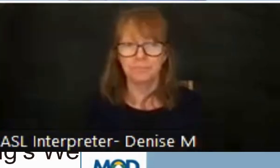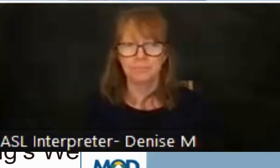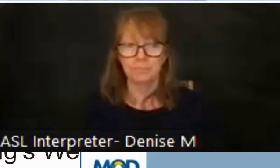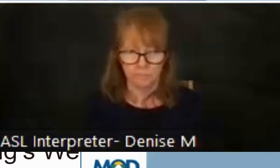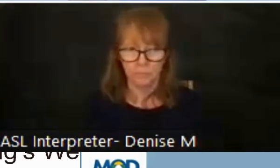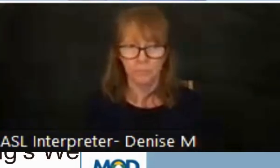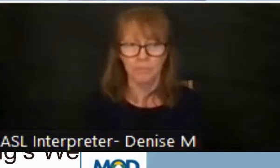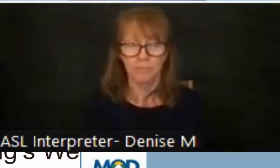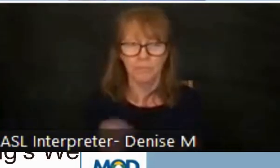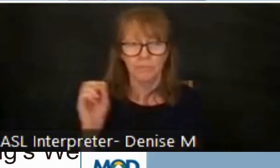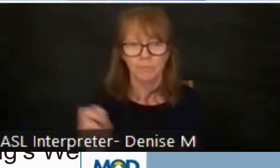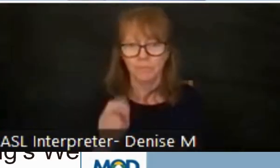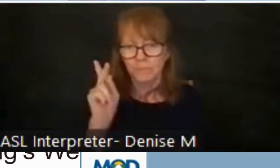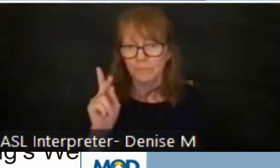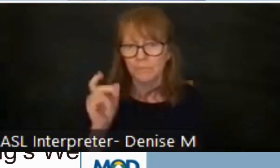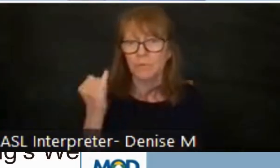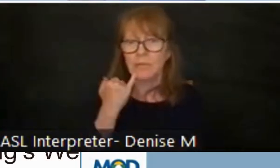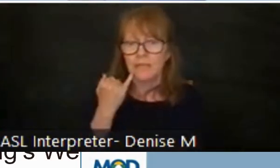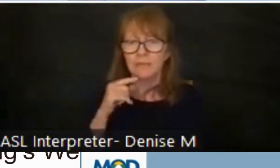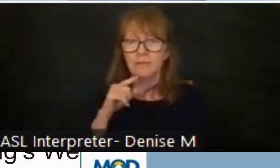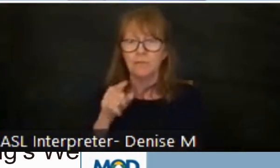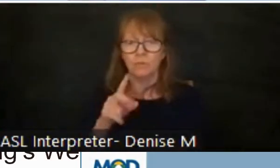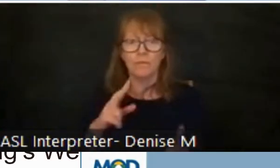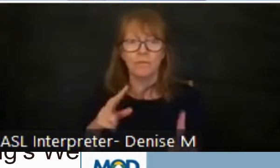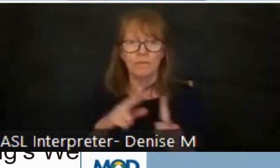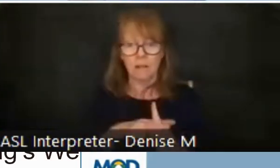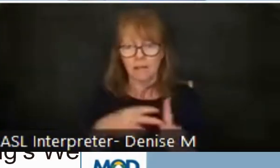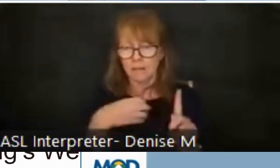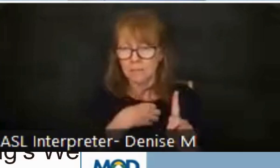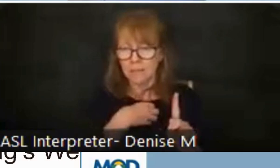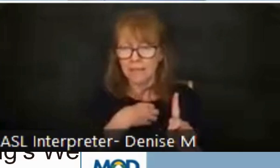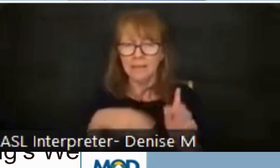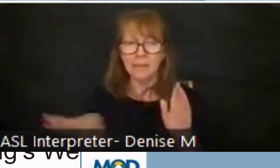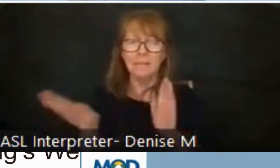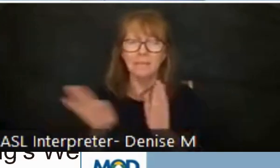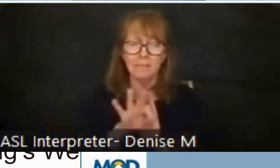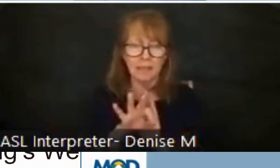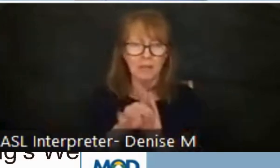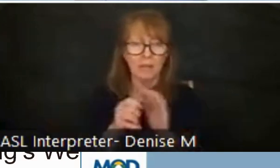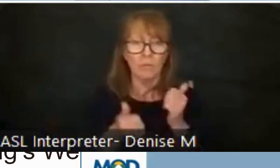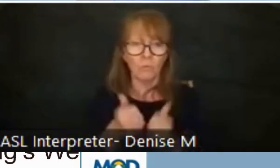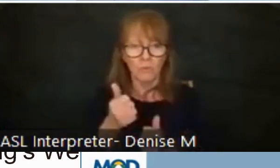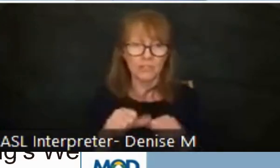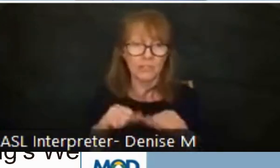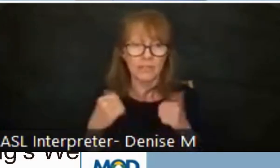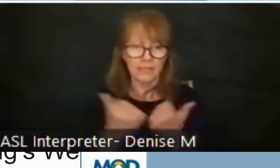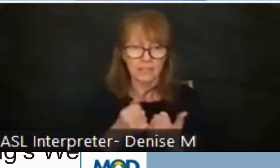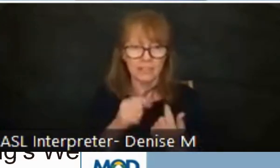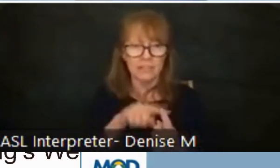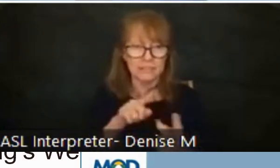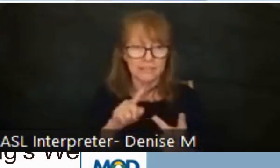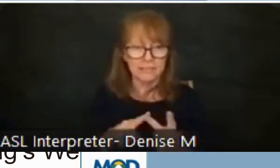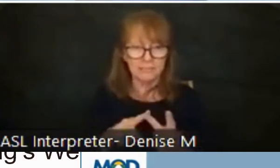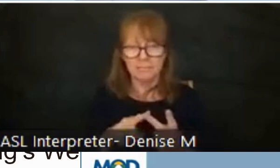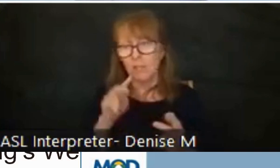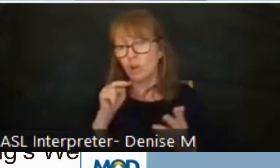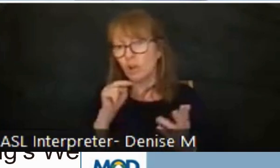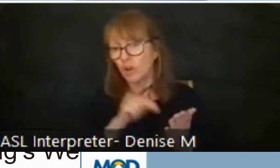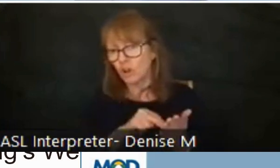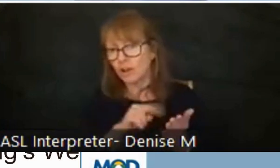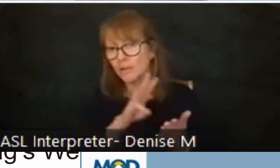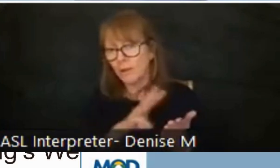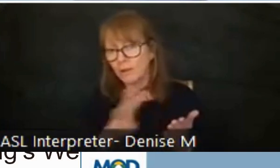Okay, so if you're filing a complaint, you would have to choose at which enforcement agency to file. You can look at their websites to help you